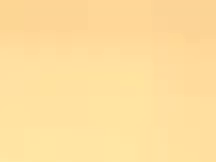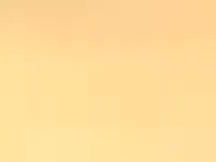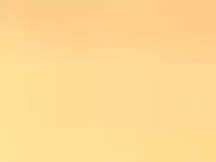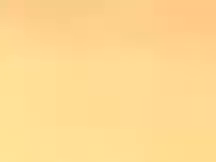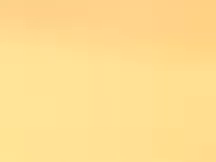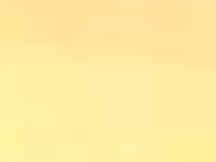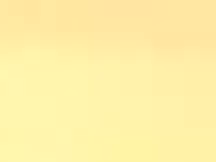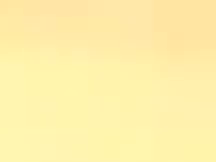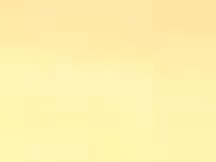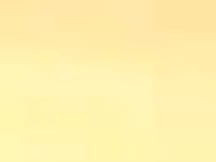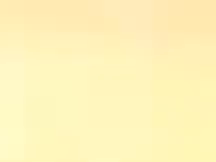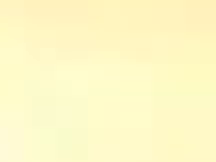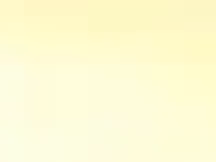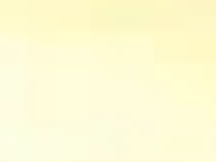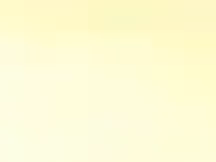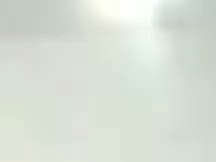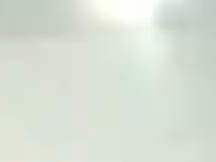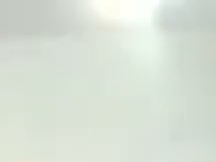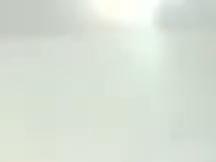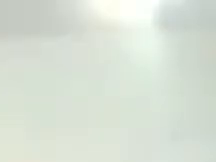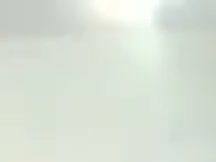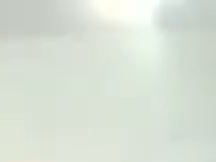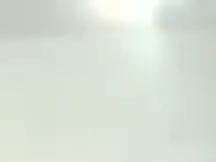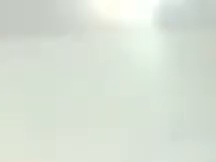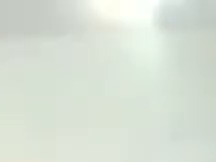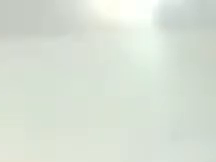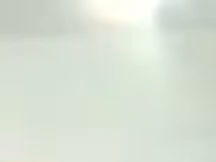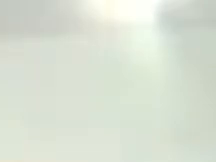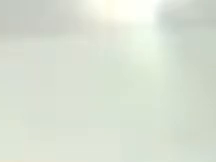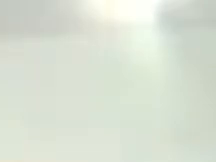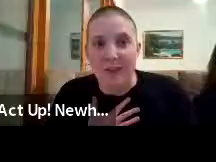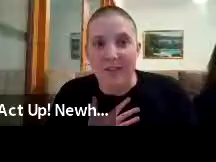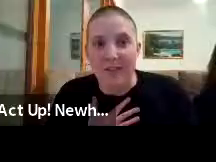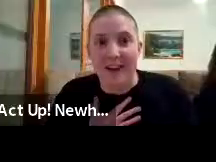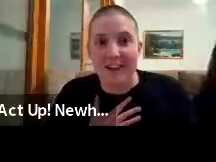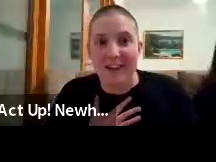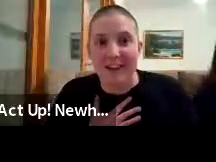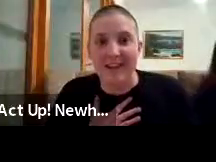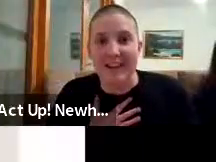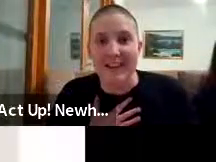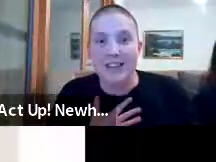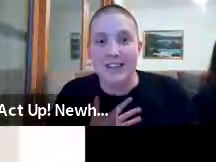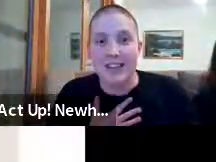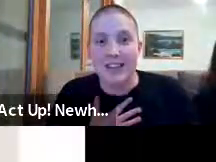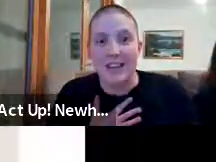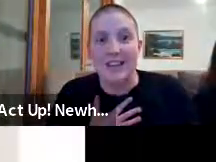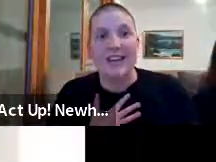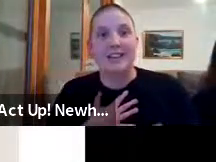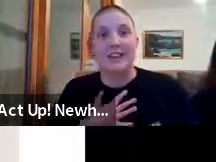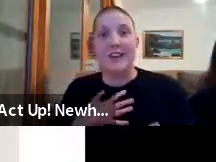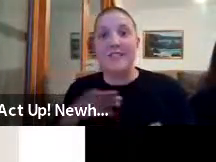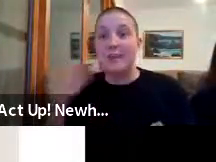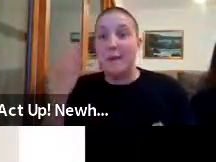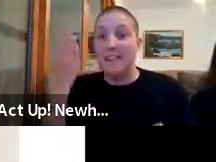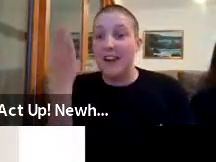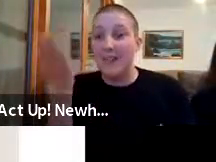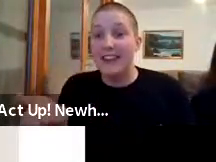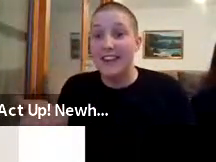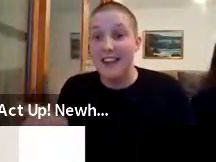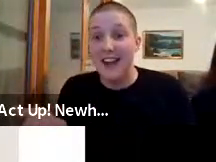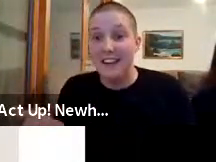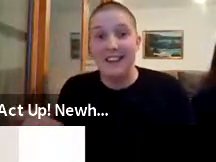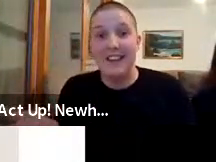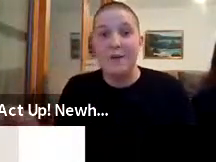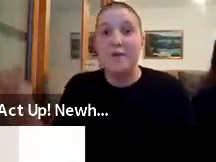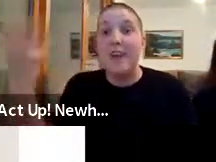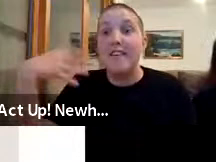Postcard. So they sent us postcards, and I think we have a picture of the postcard. Yes, so here is the postcard they